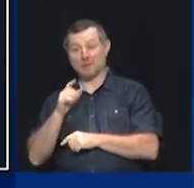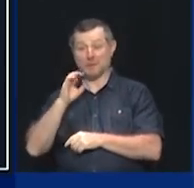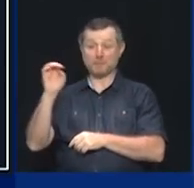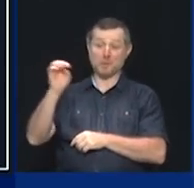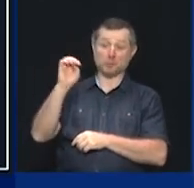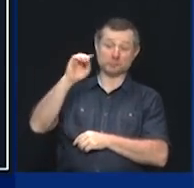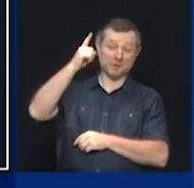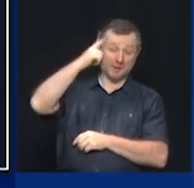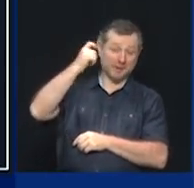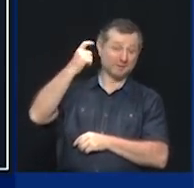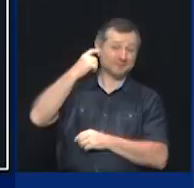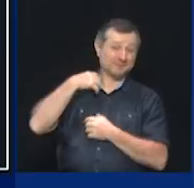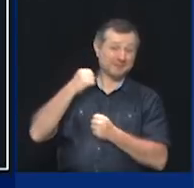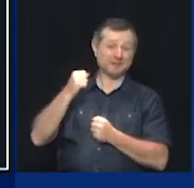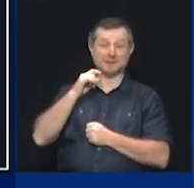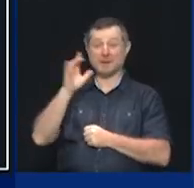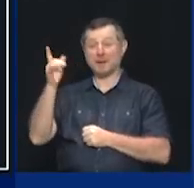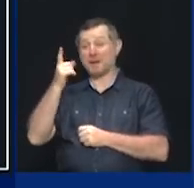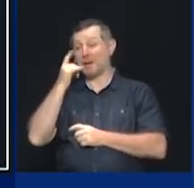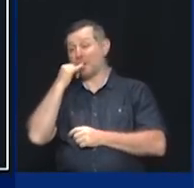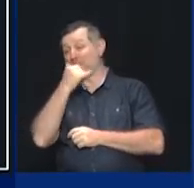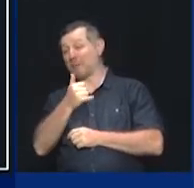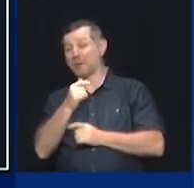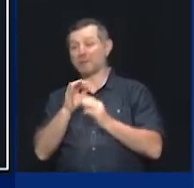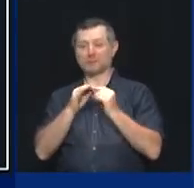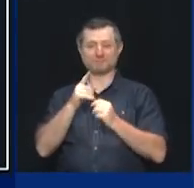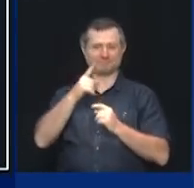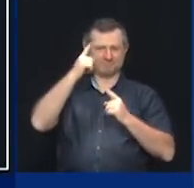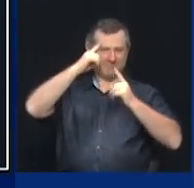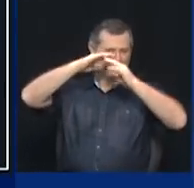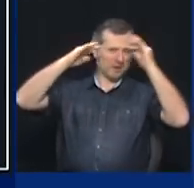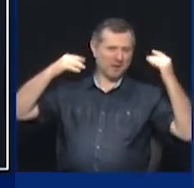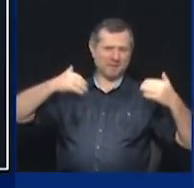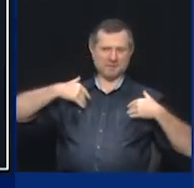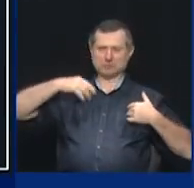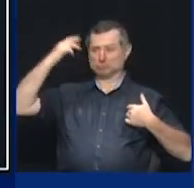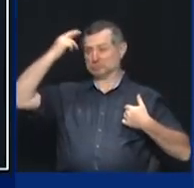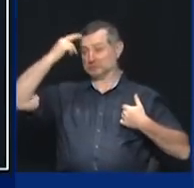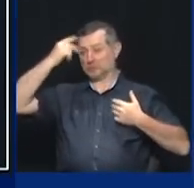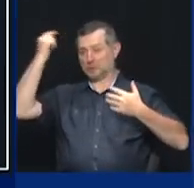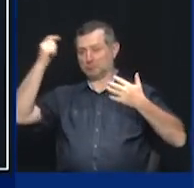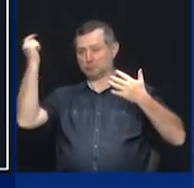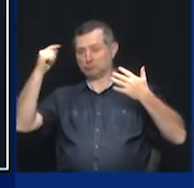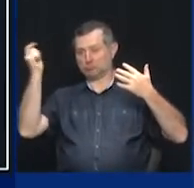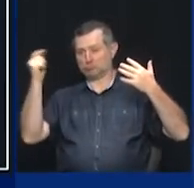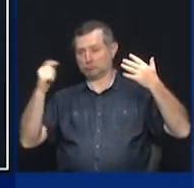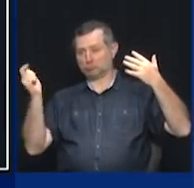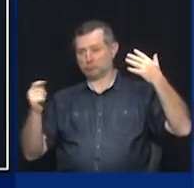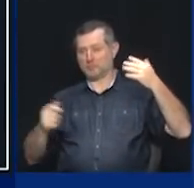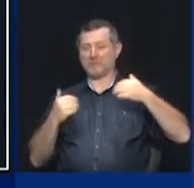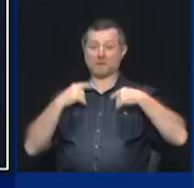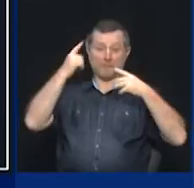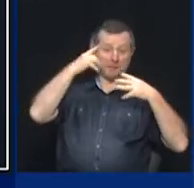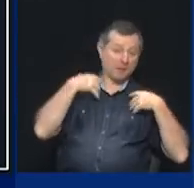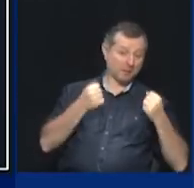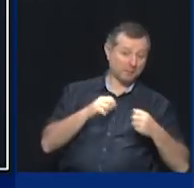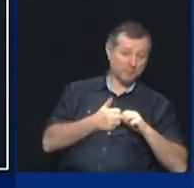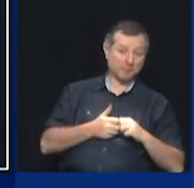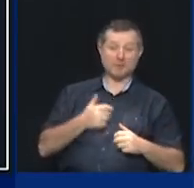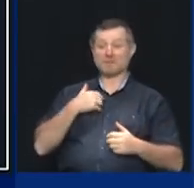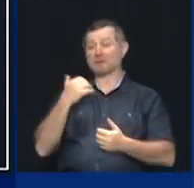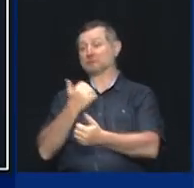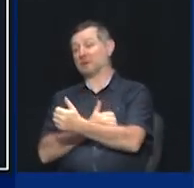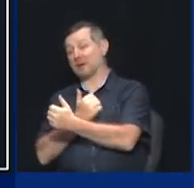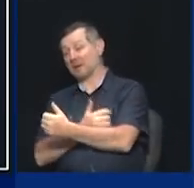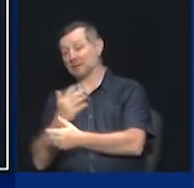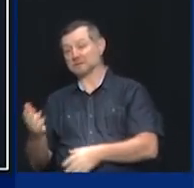they are more diverse. They are mental health calls. They are substance abuse calls. They're youth